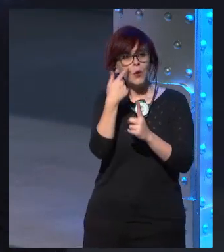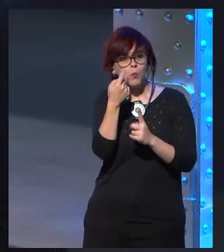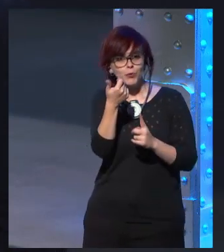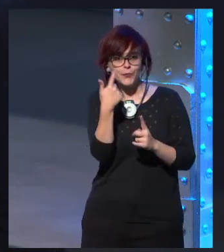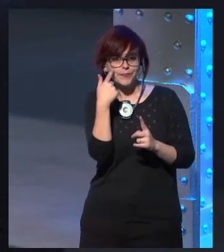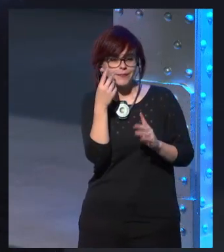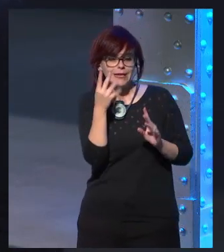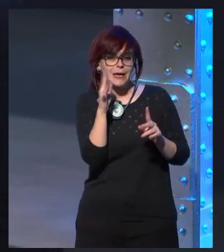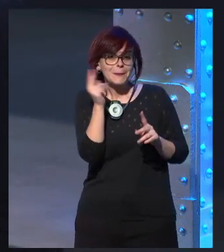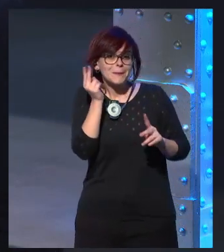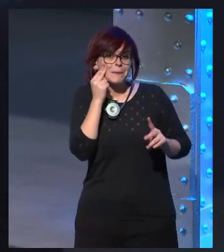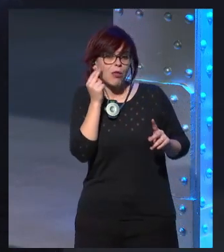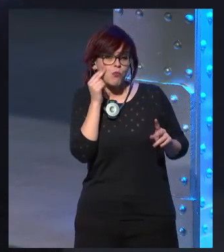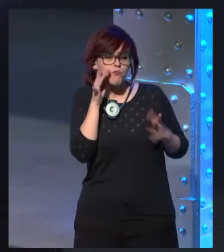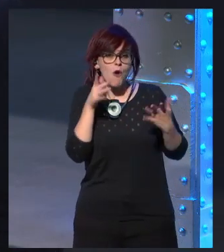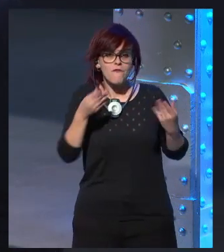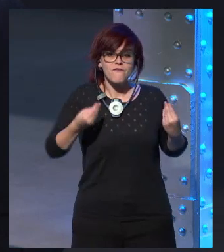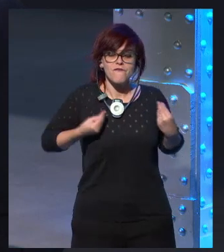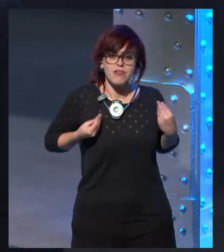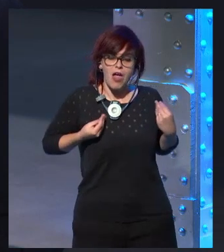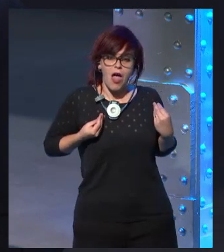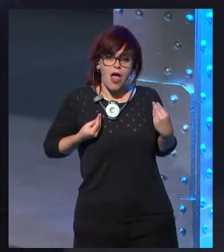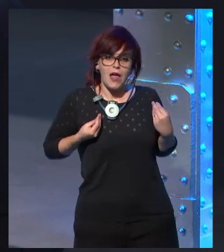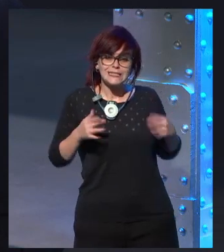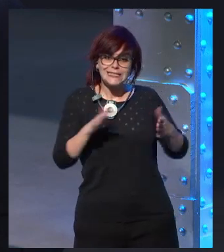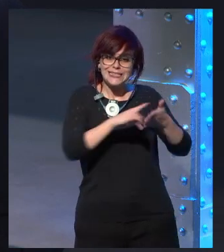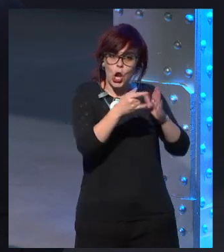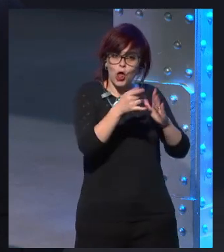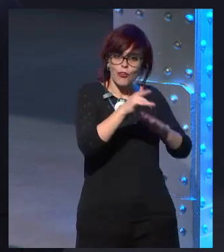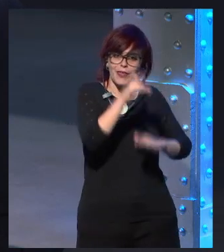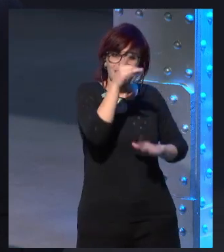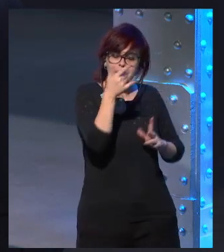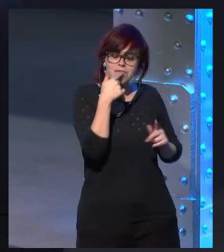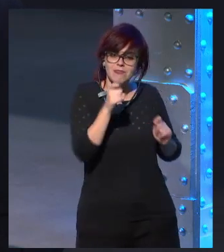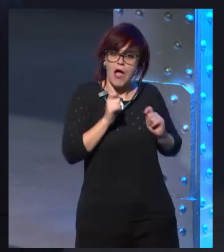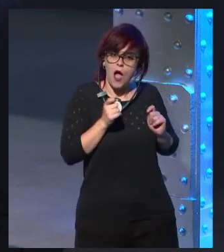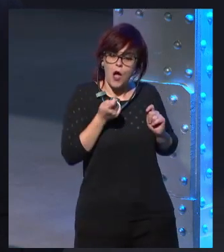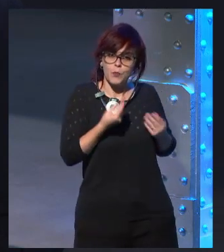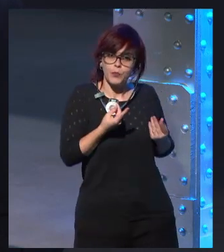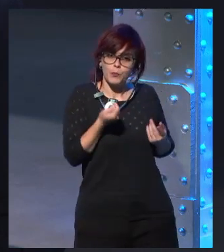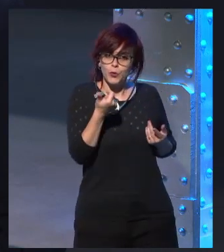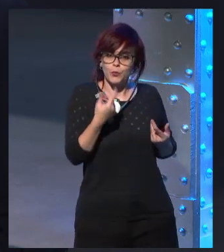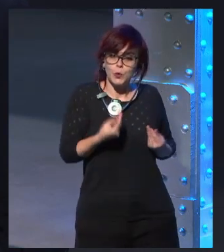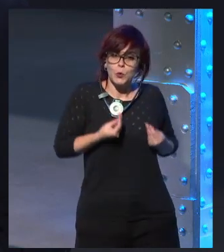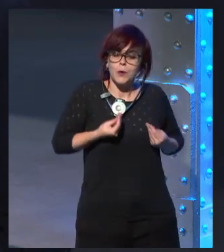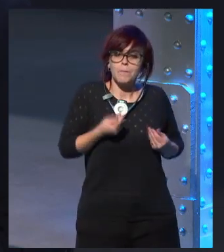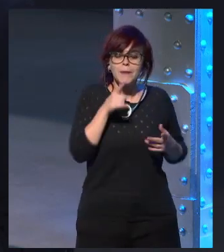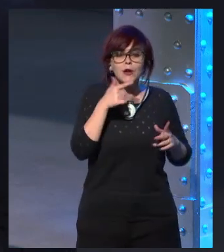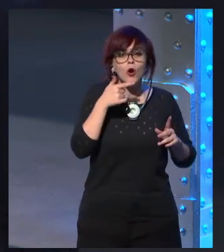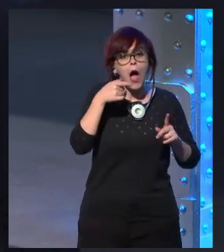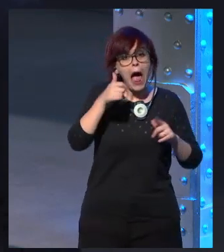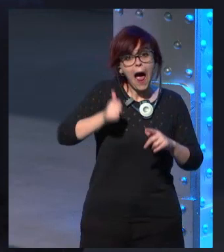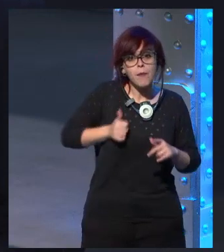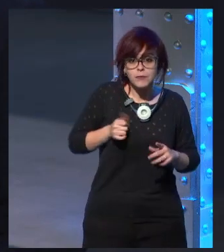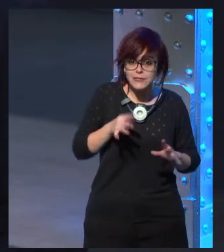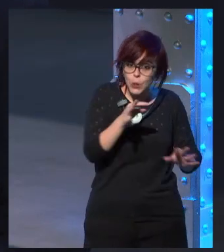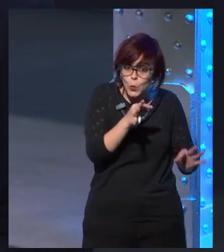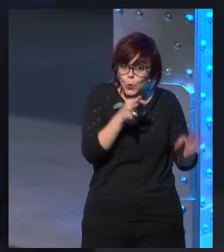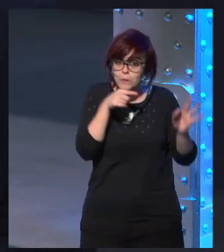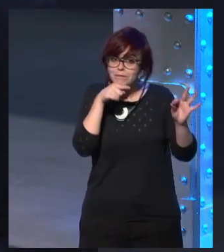people are afraid of a technological life of our children. So what can we do to foster